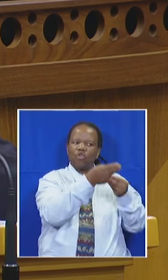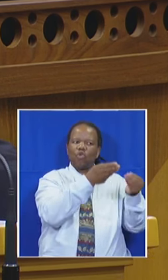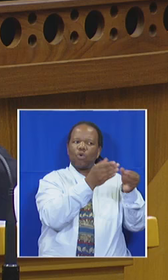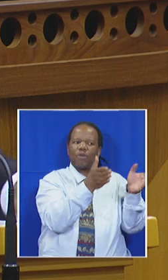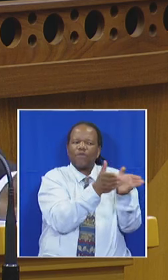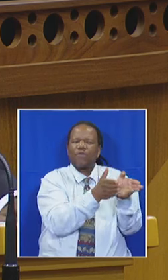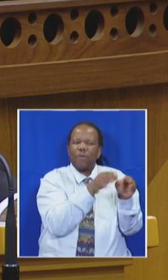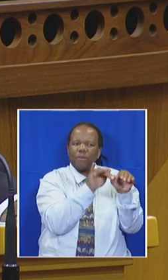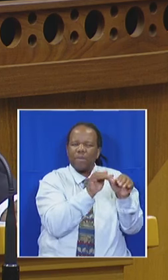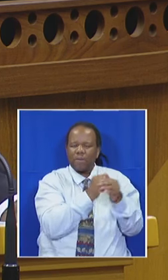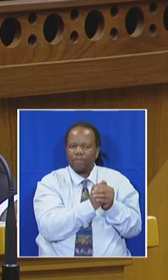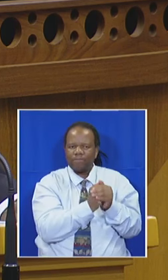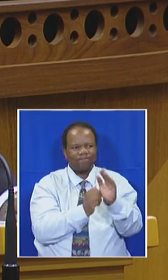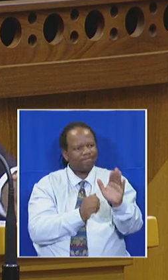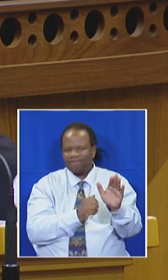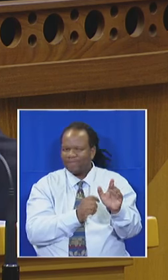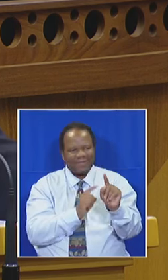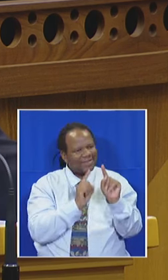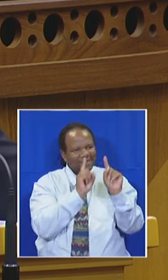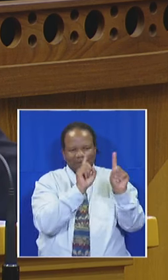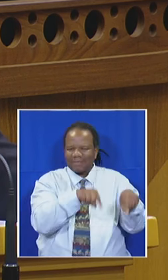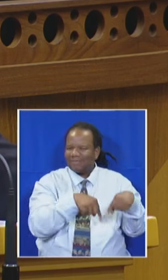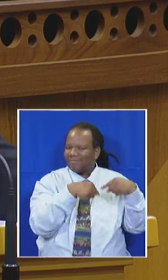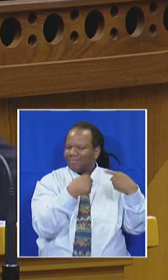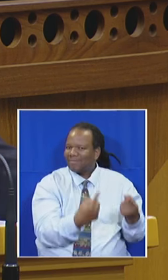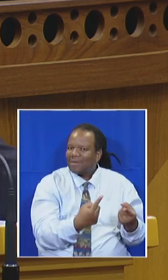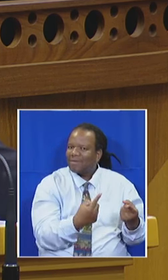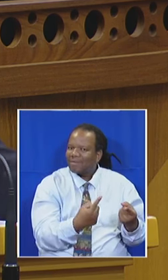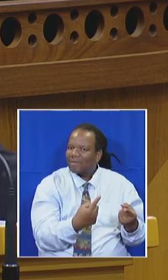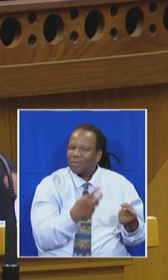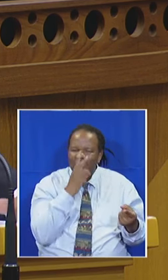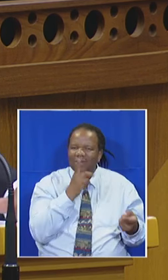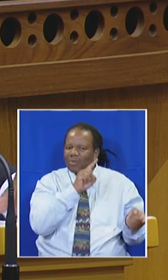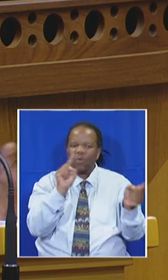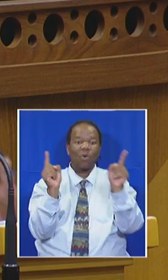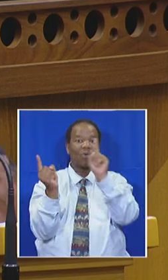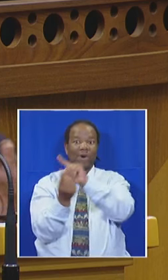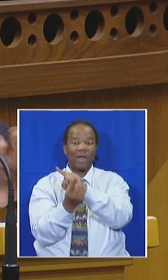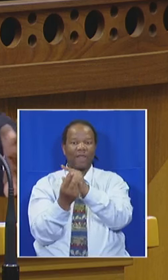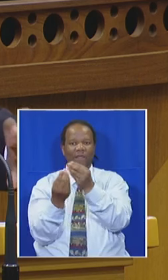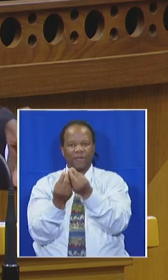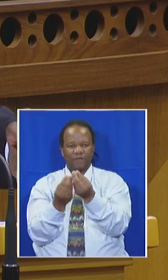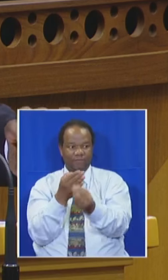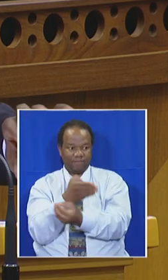We need to correct this, because if we don't correct it, You know,